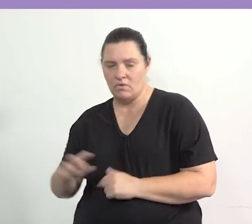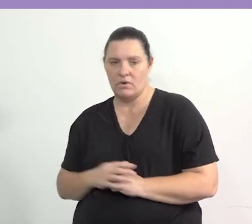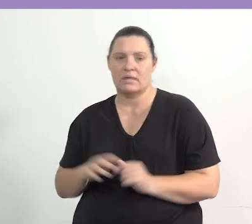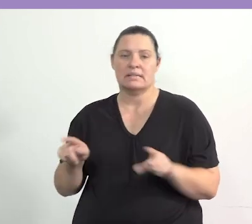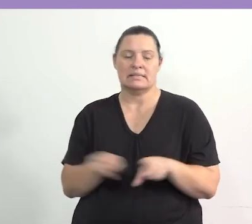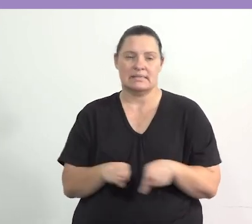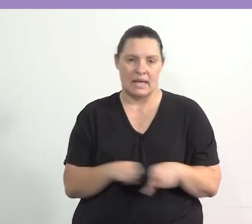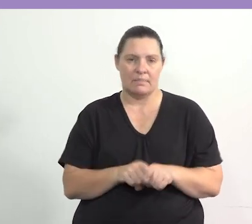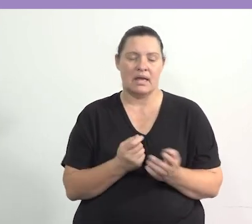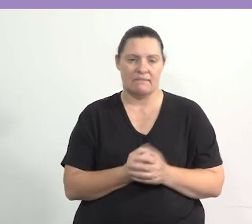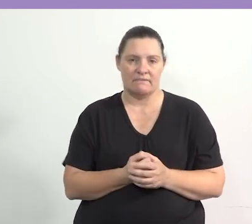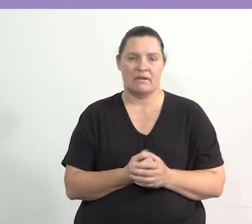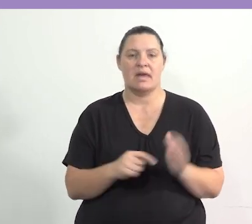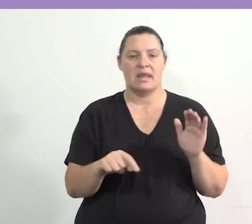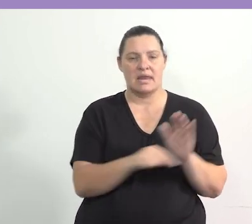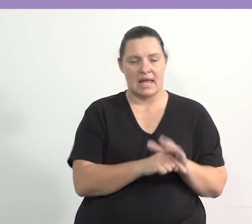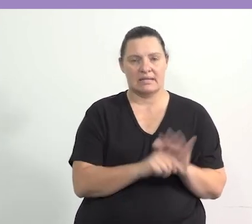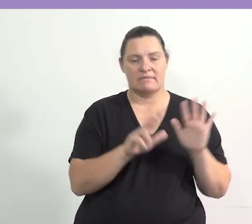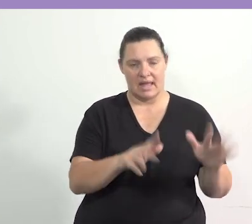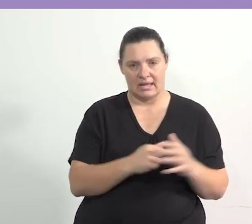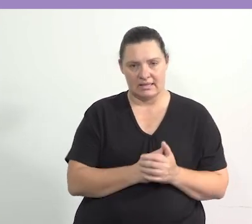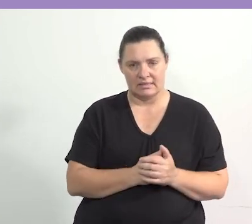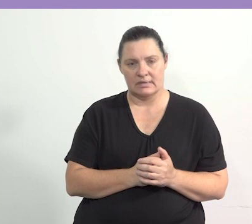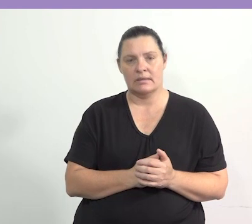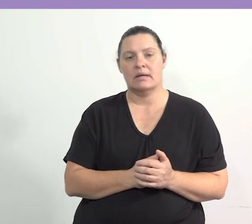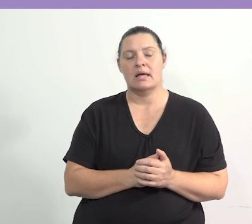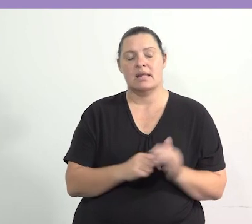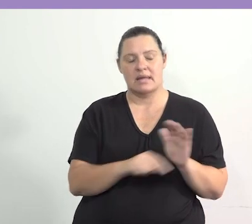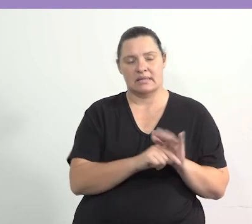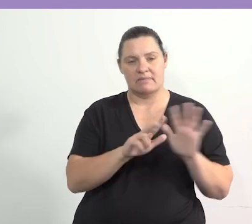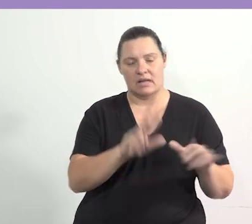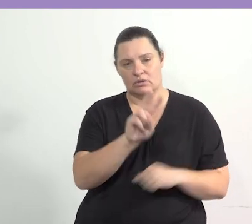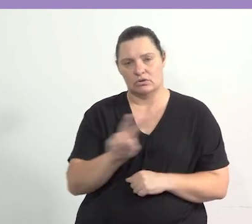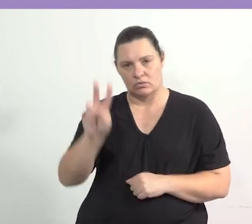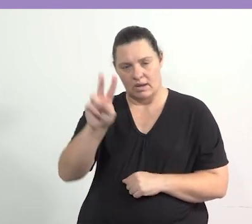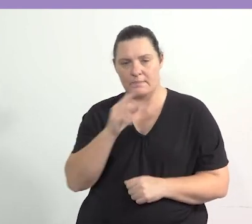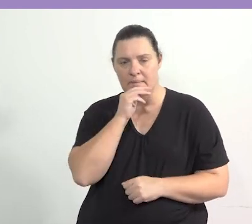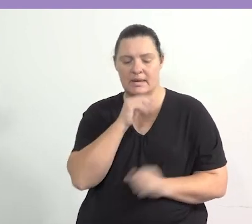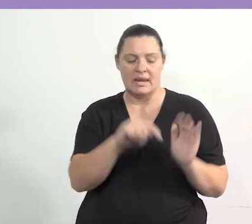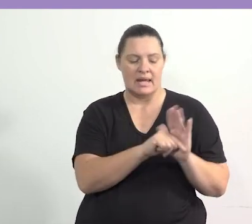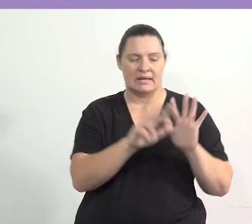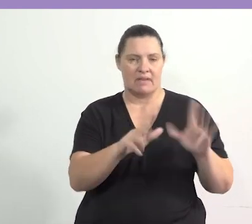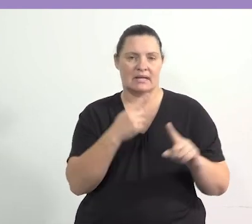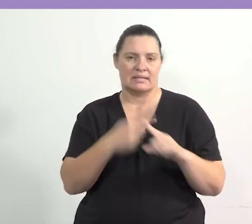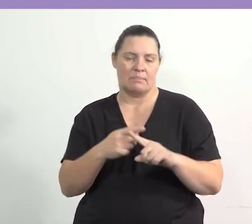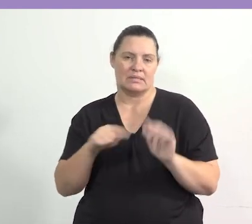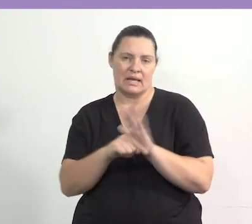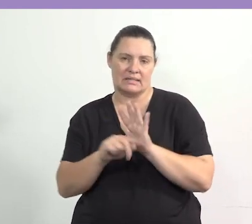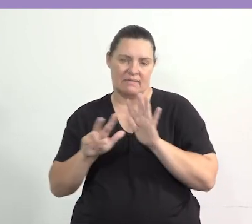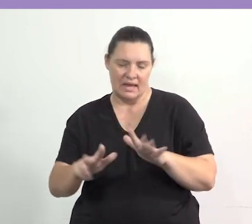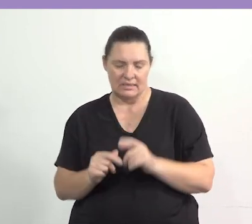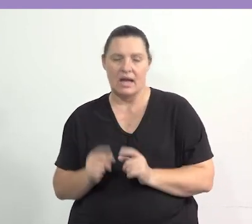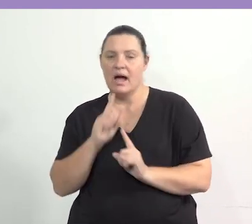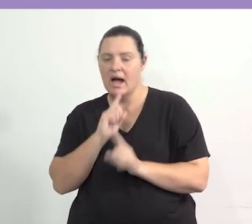same goes for if I am squaring a negative 8. That will be negative 8 multiplied by negative 8,